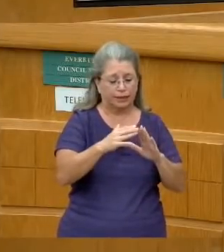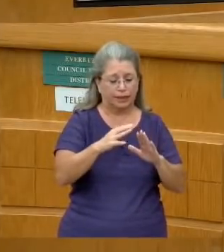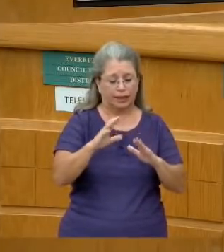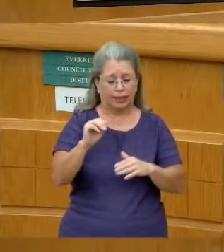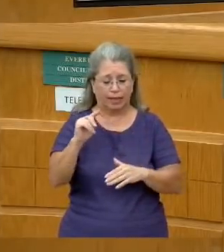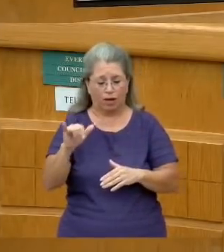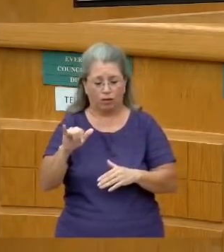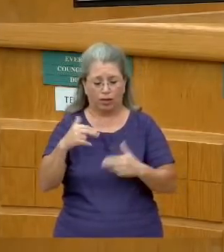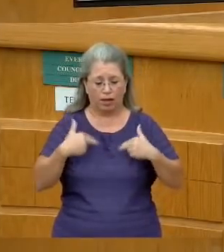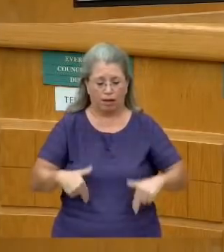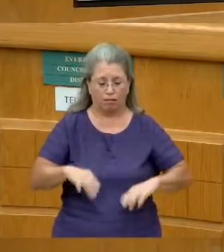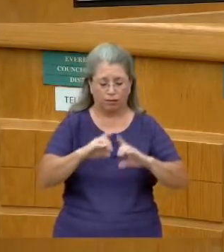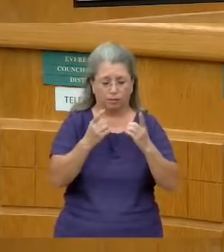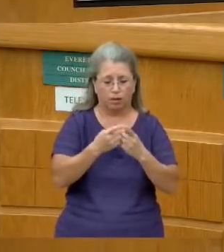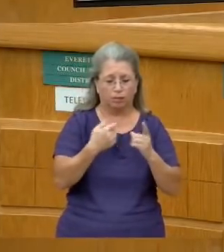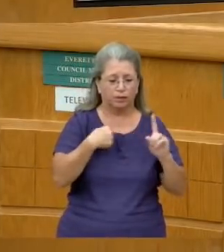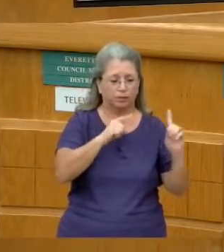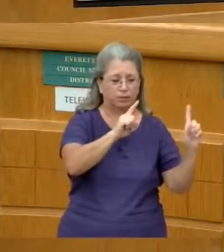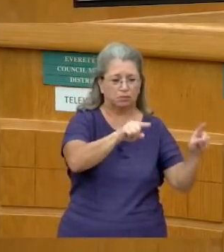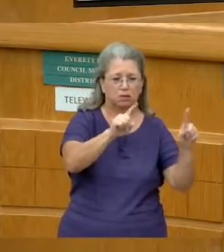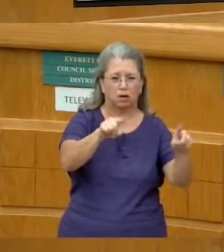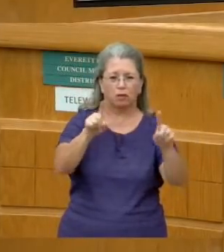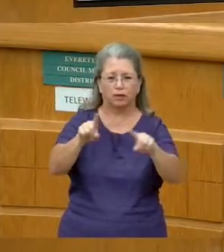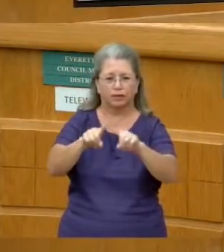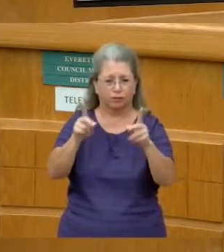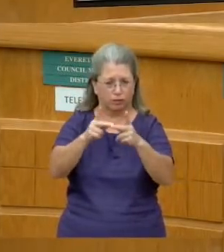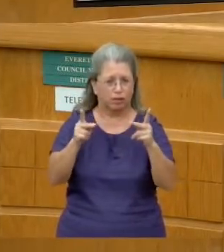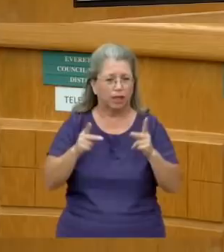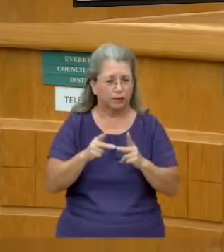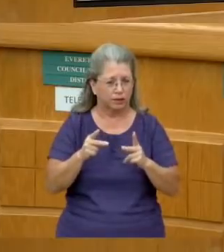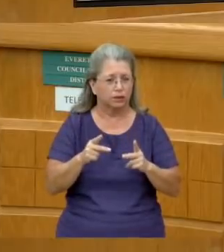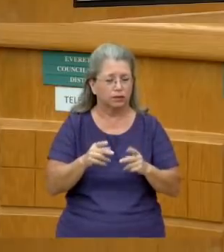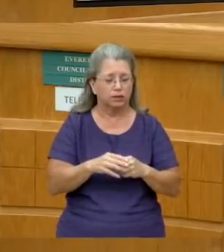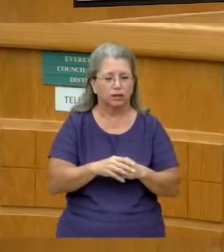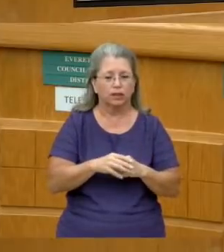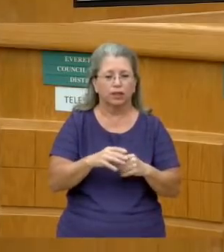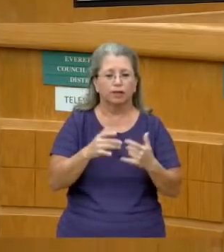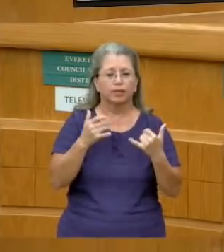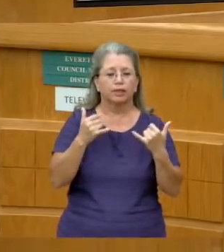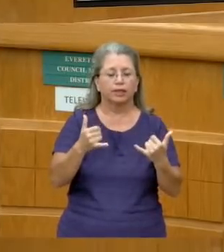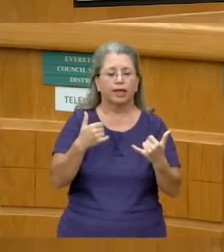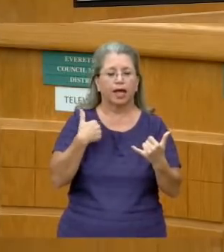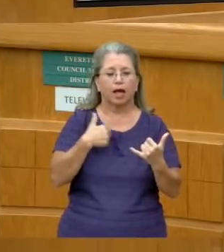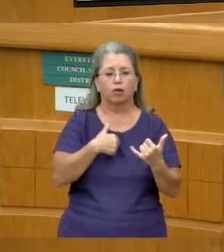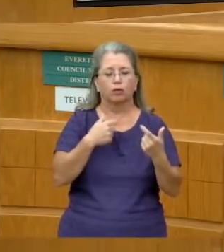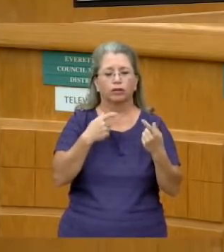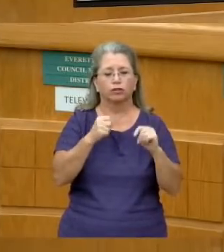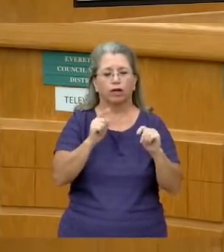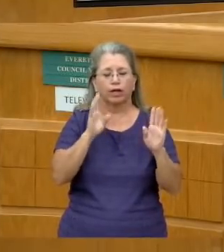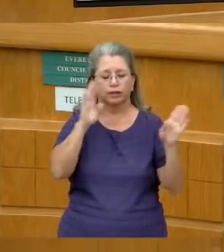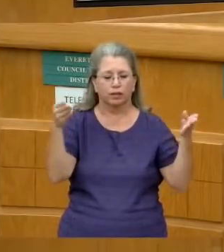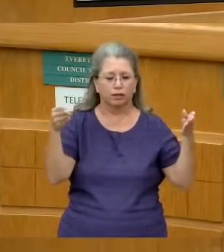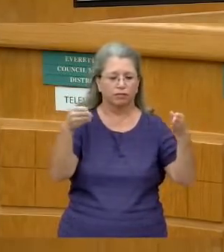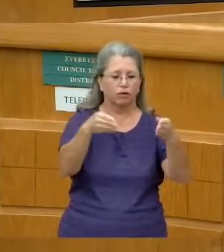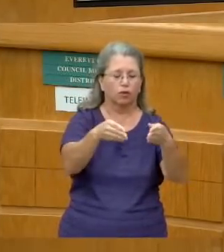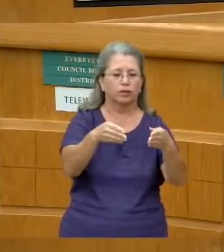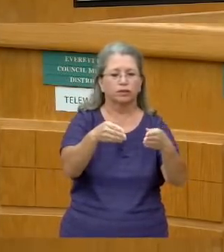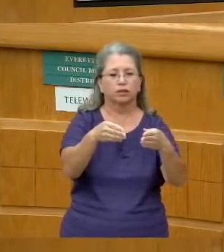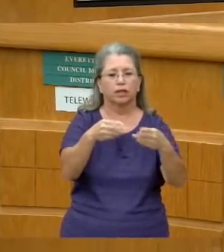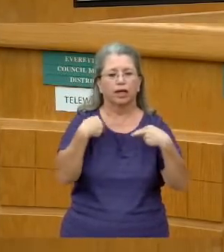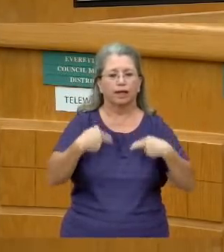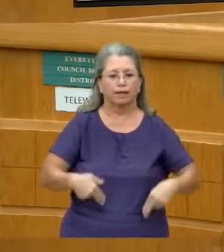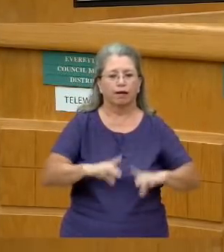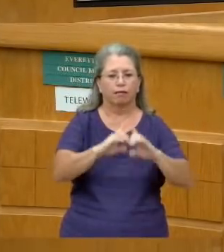over time, and we're kind of gravitating now towards the Health District's headquarters. That's on Horn Road,